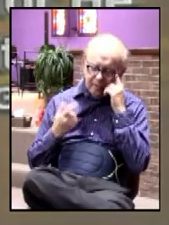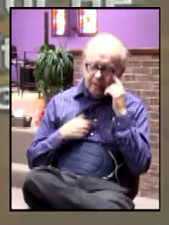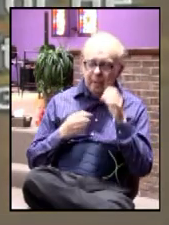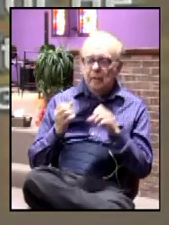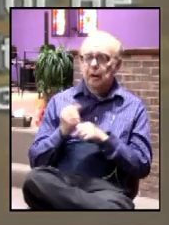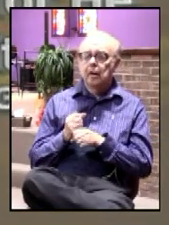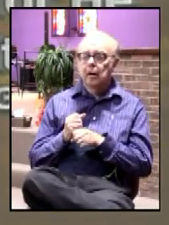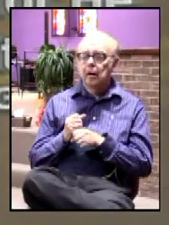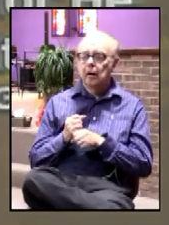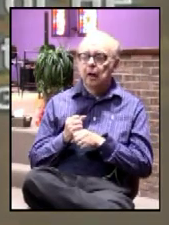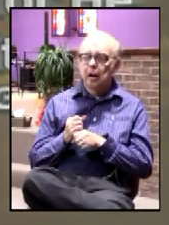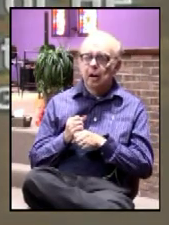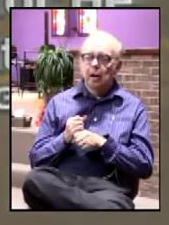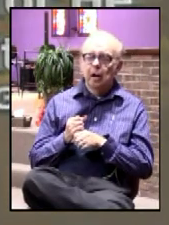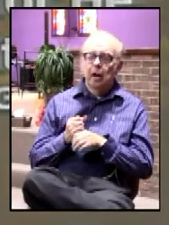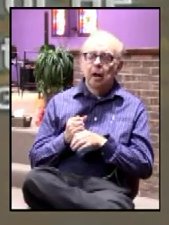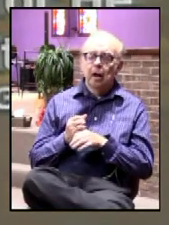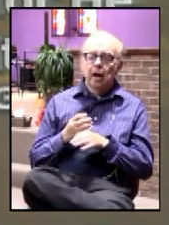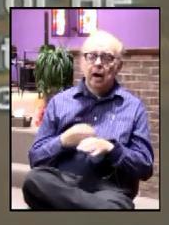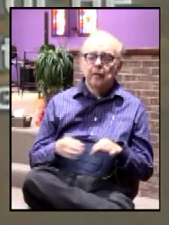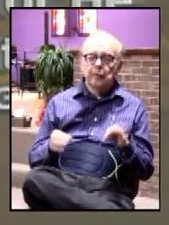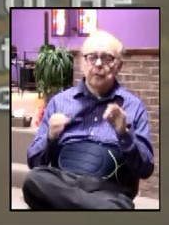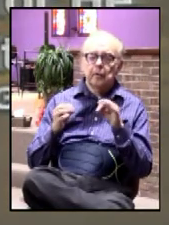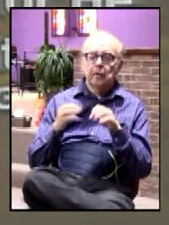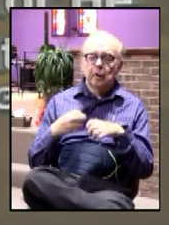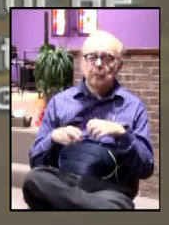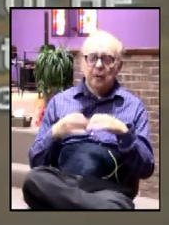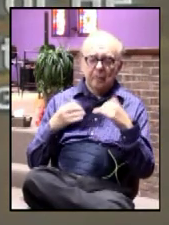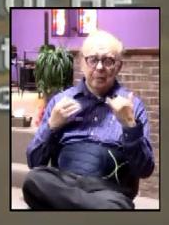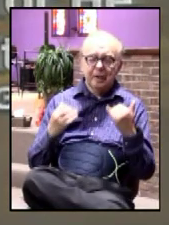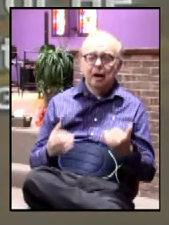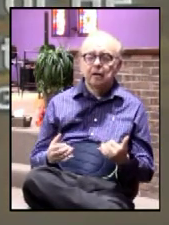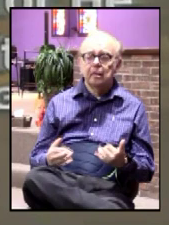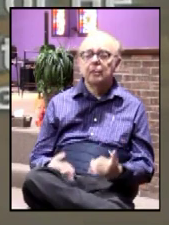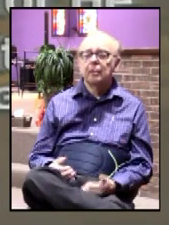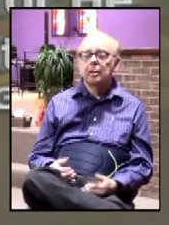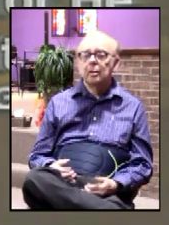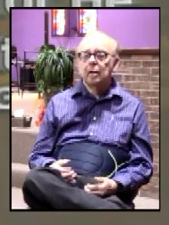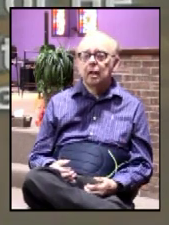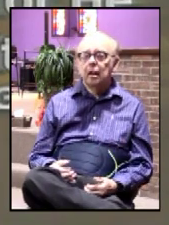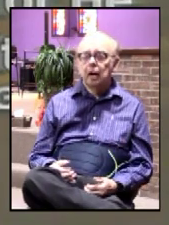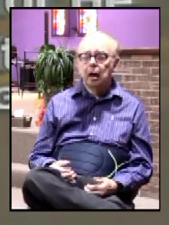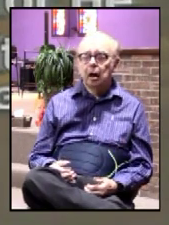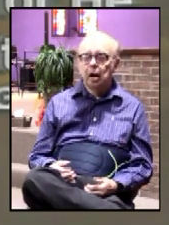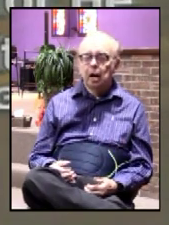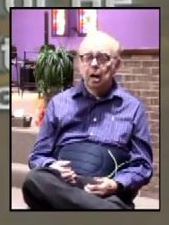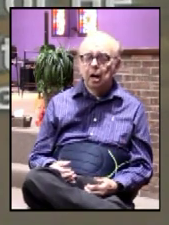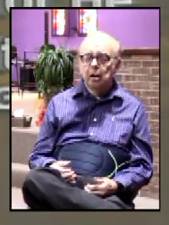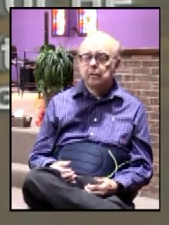We have got a major problem right now.